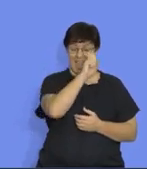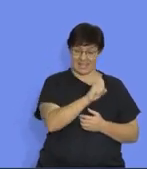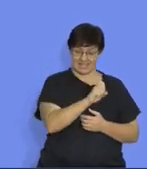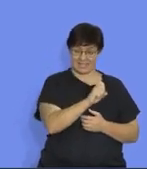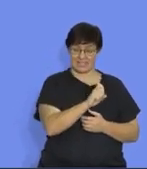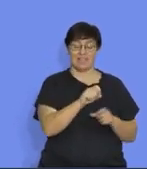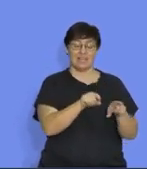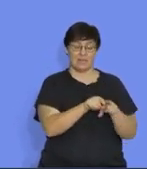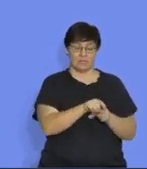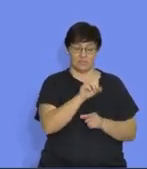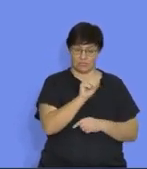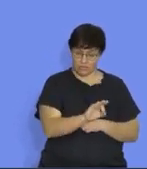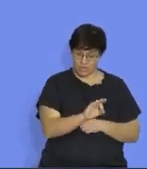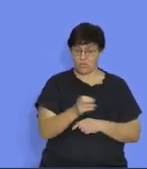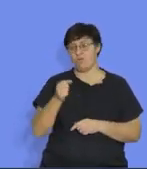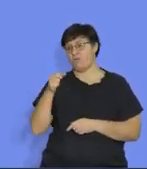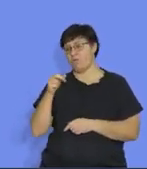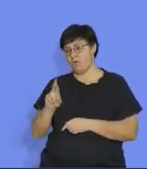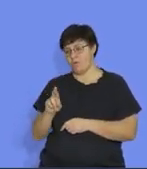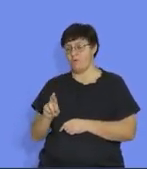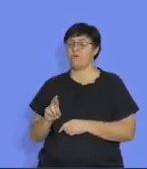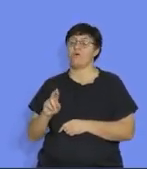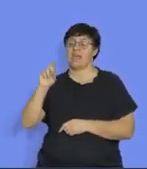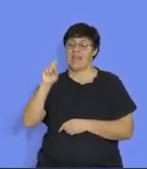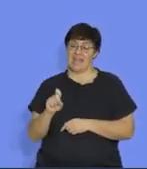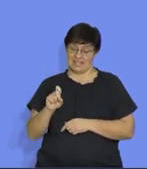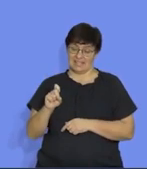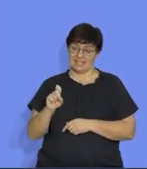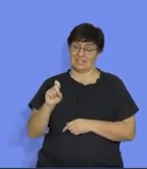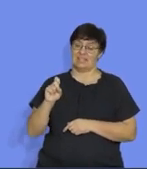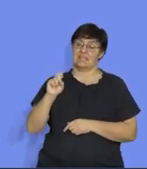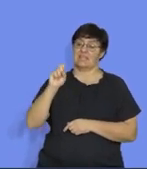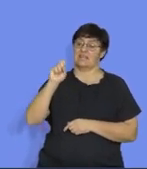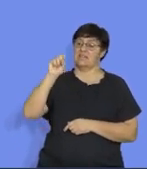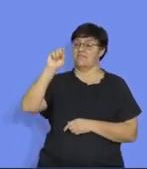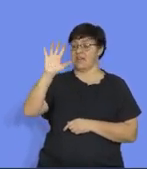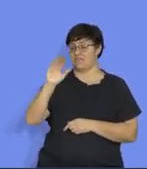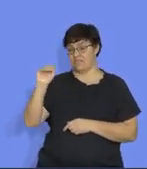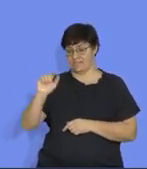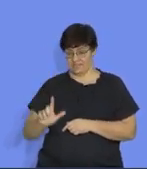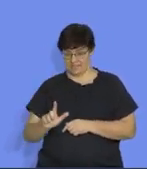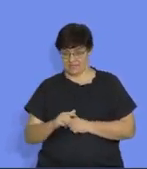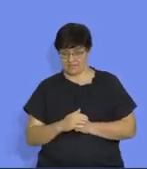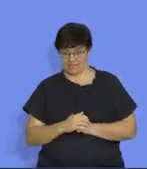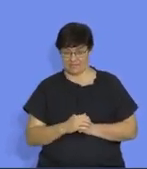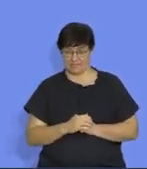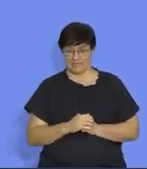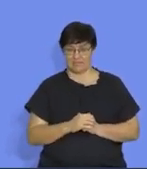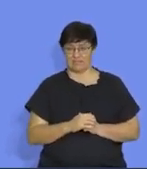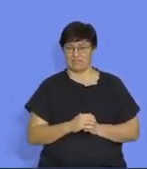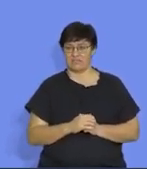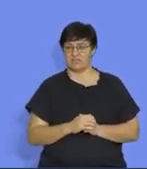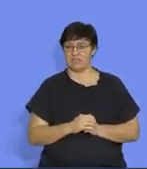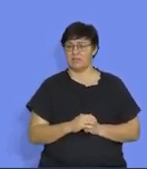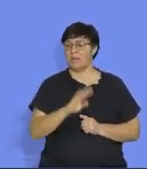values are x is equal to 3 and x is equal to 5 over 7. The